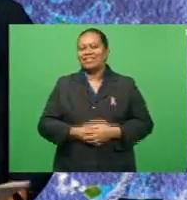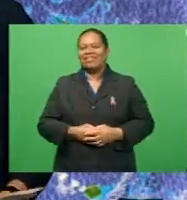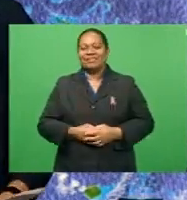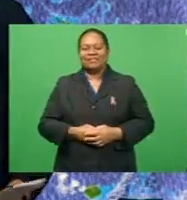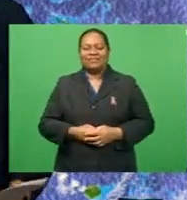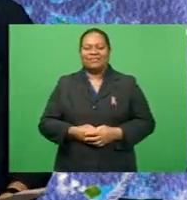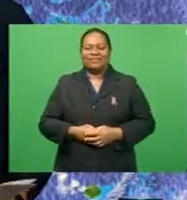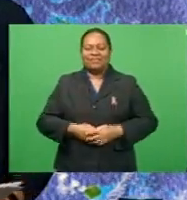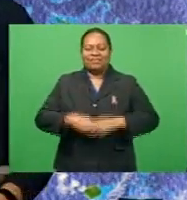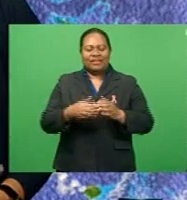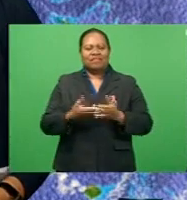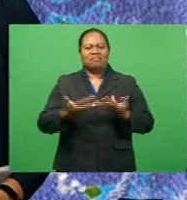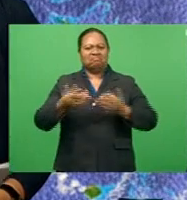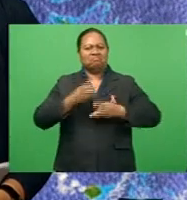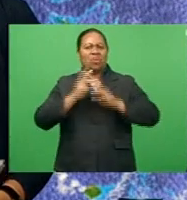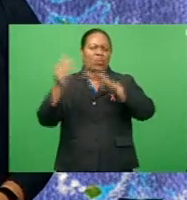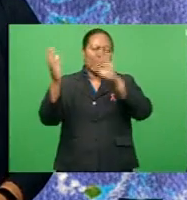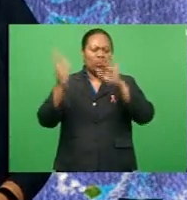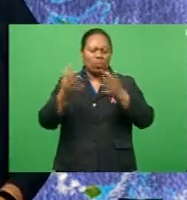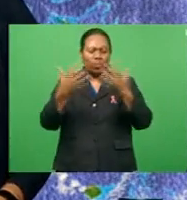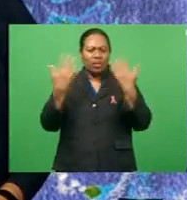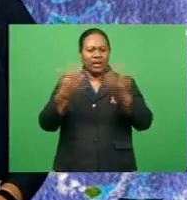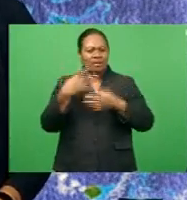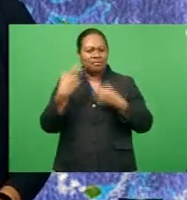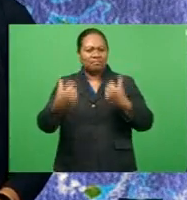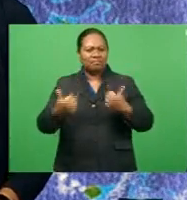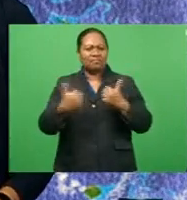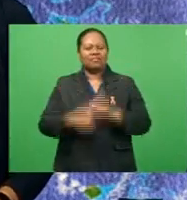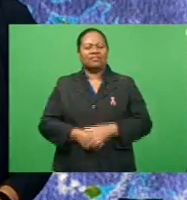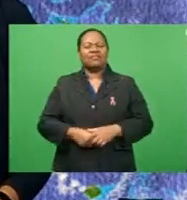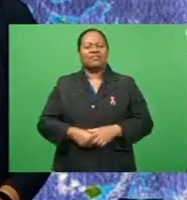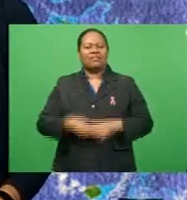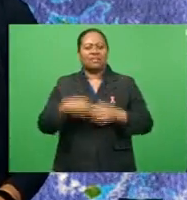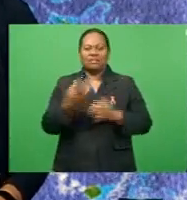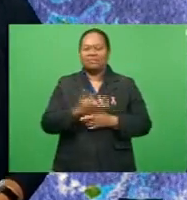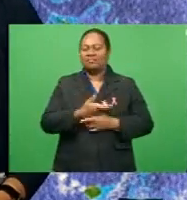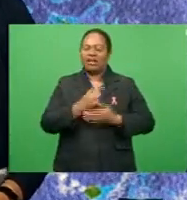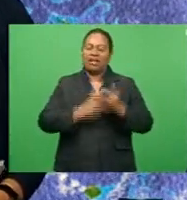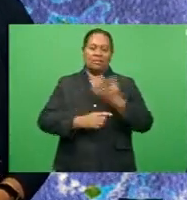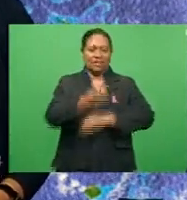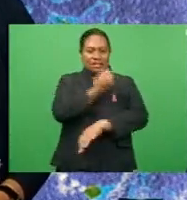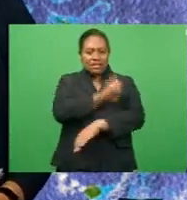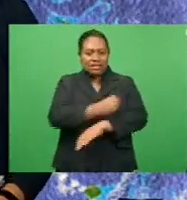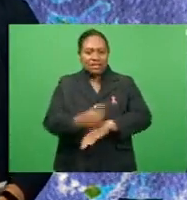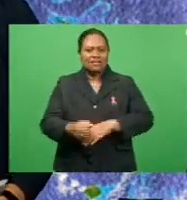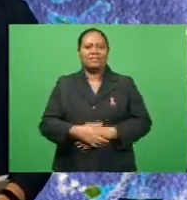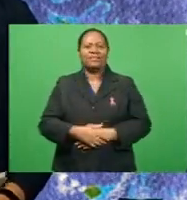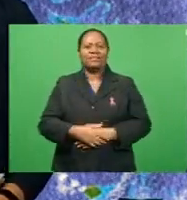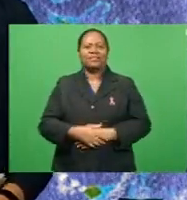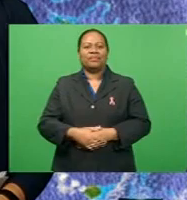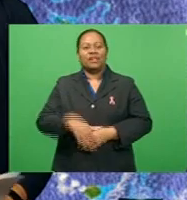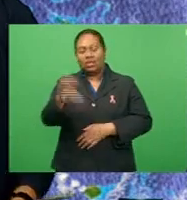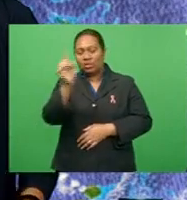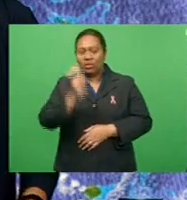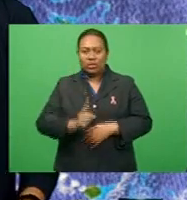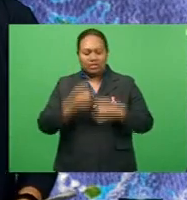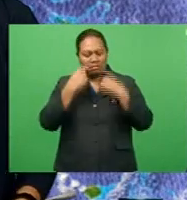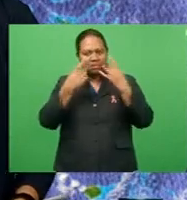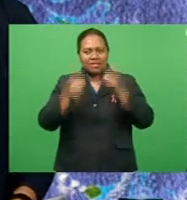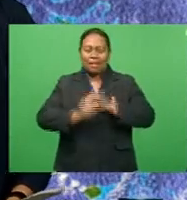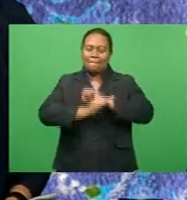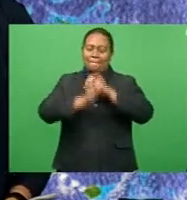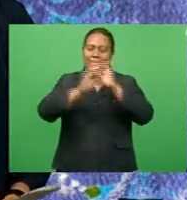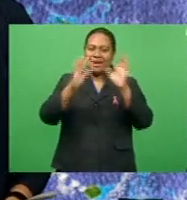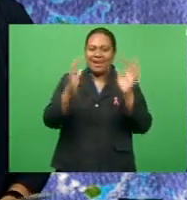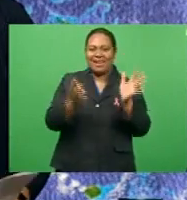events. The winds were great too. I bet great kite flying season. Anyways, coming to today, such a bright